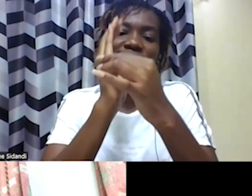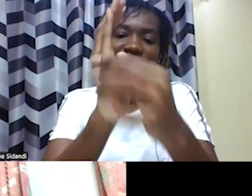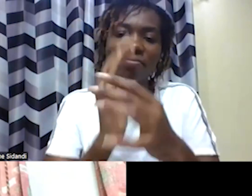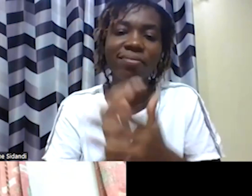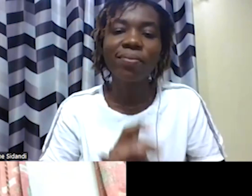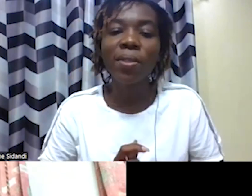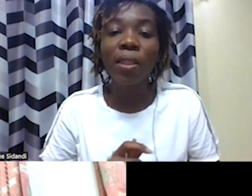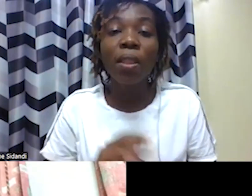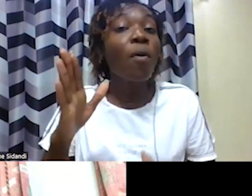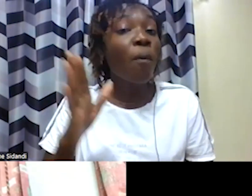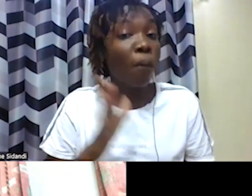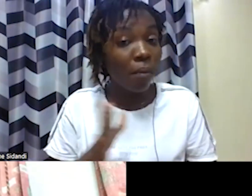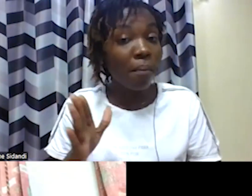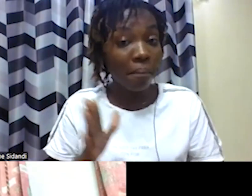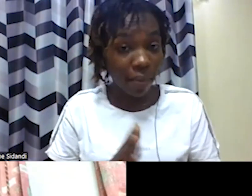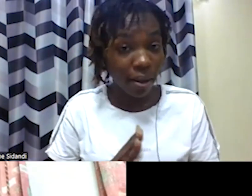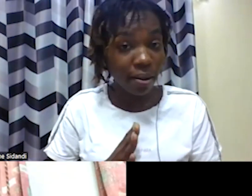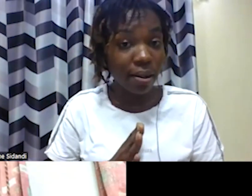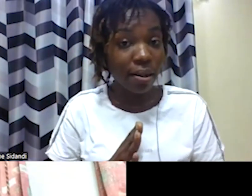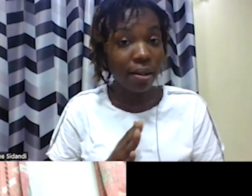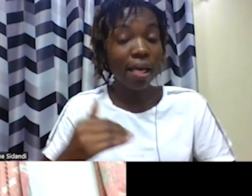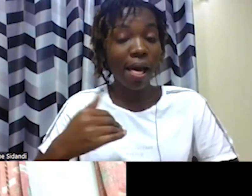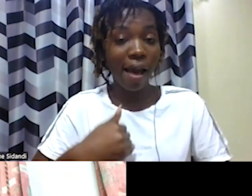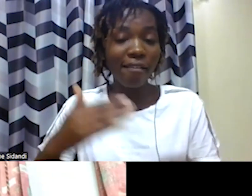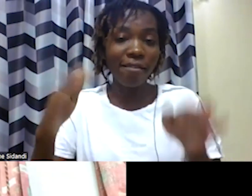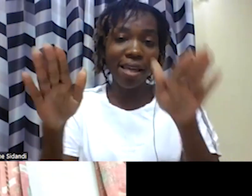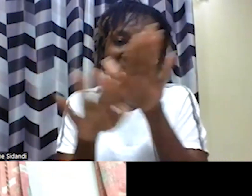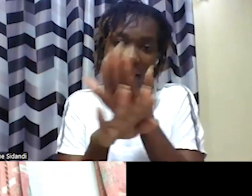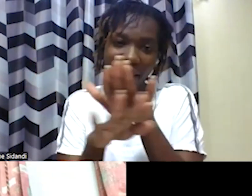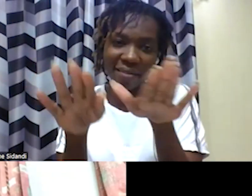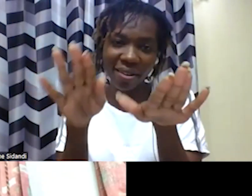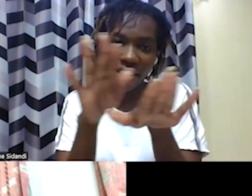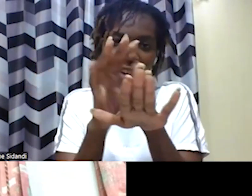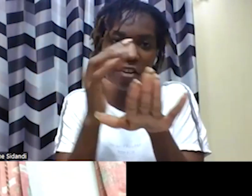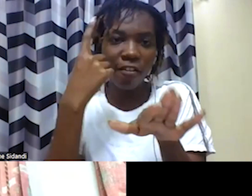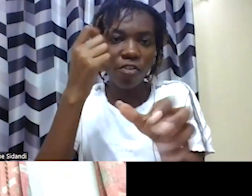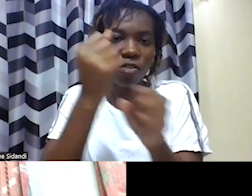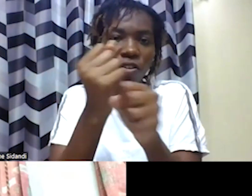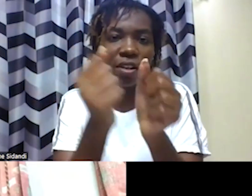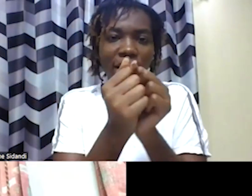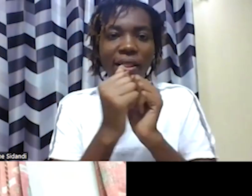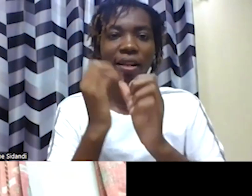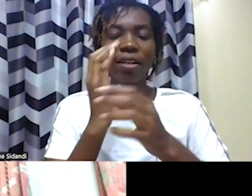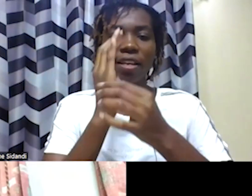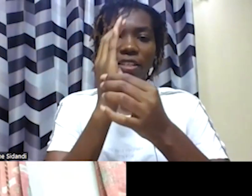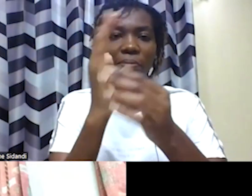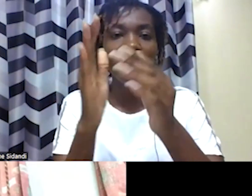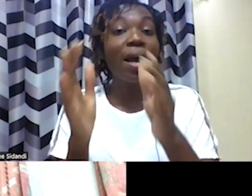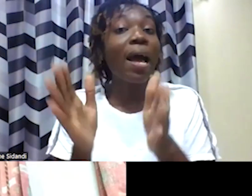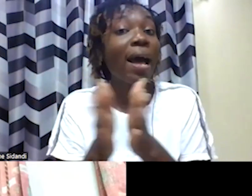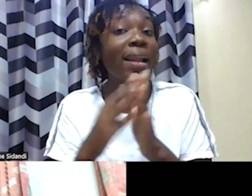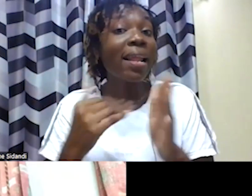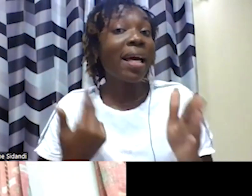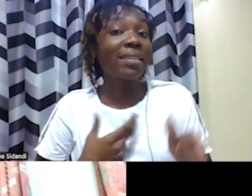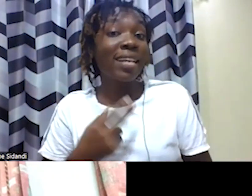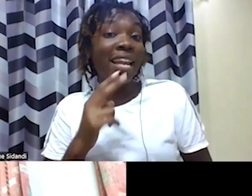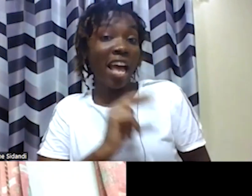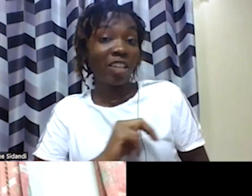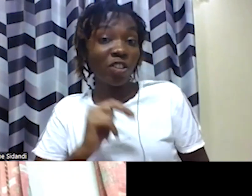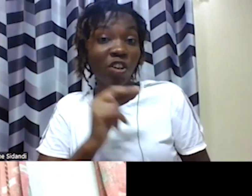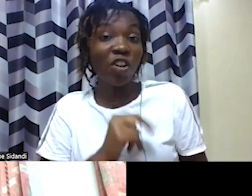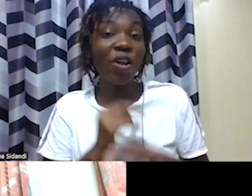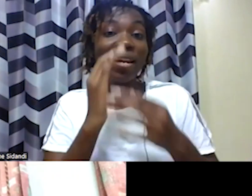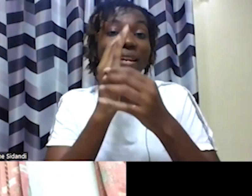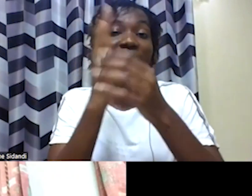A woman has everything to do with leadership. By the way, we are natural leaders.